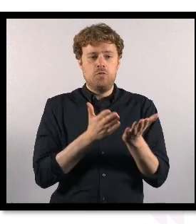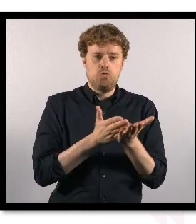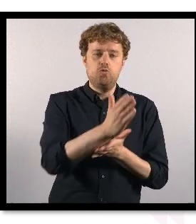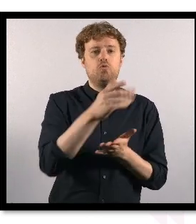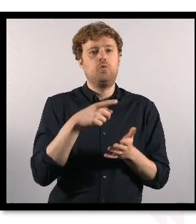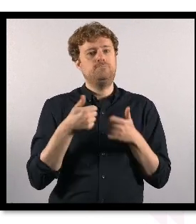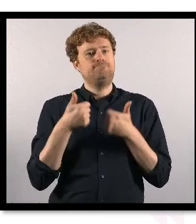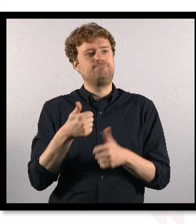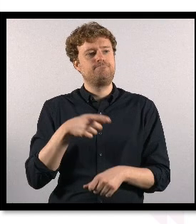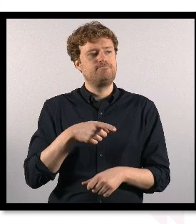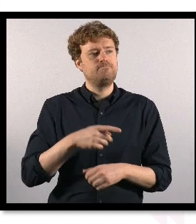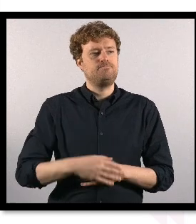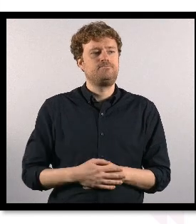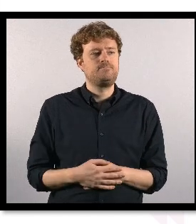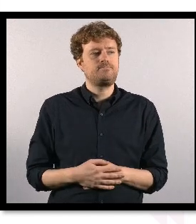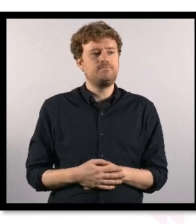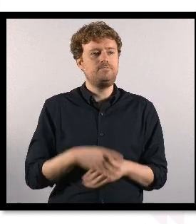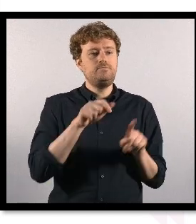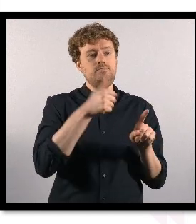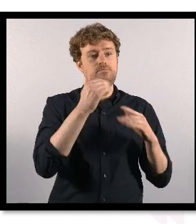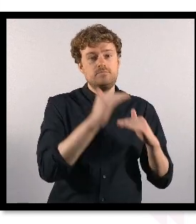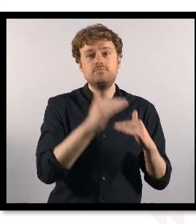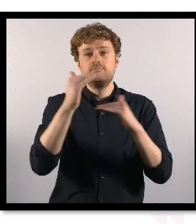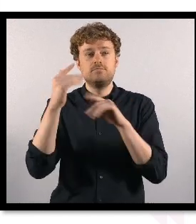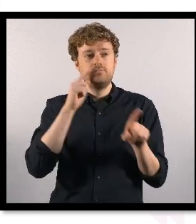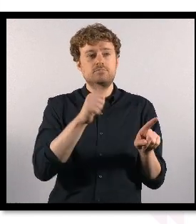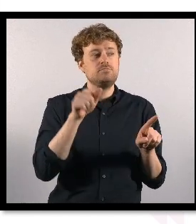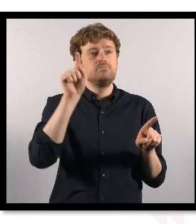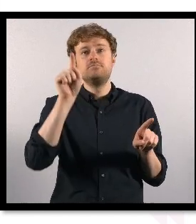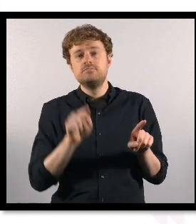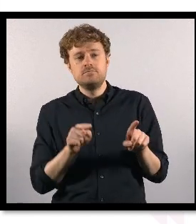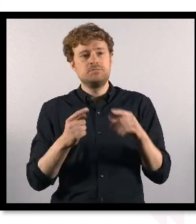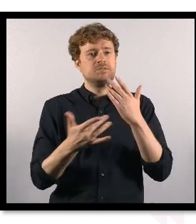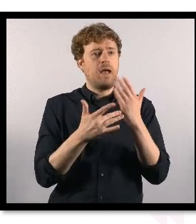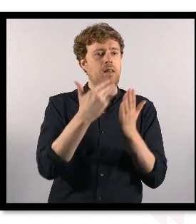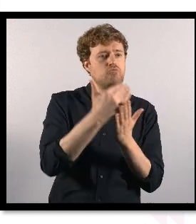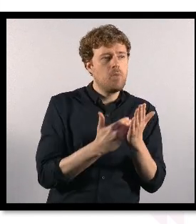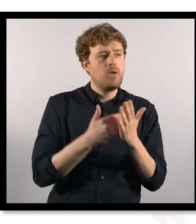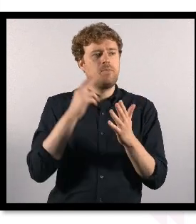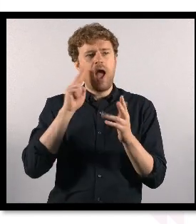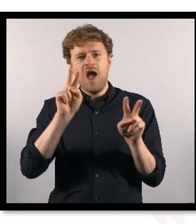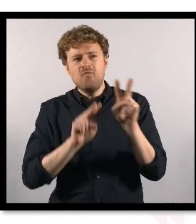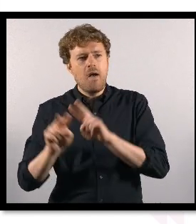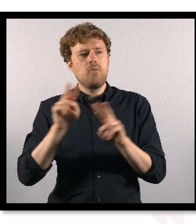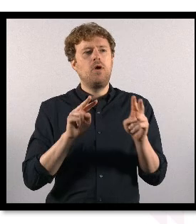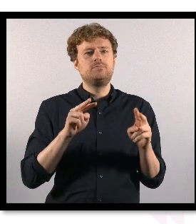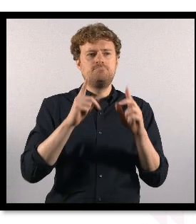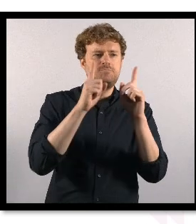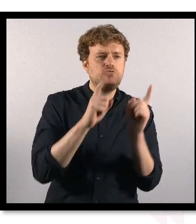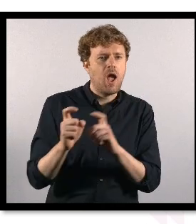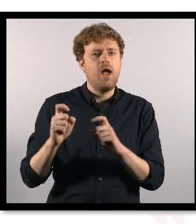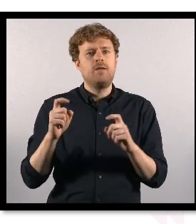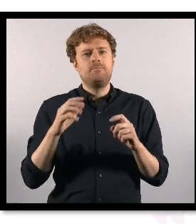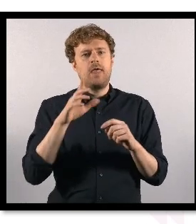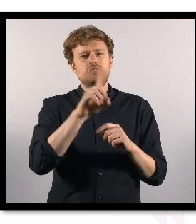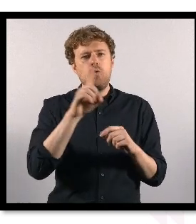is well under control. If you see the numbers here, and in 2 weeks after the KubeCon freeze, we'll pick this project, so we are really